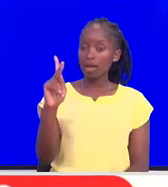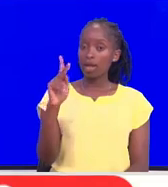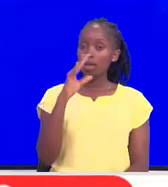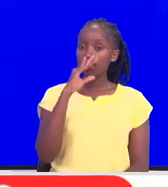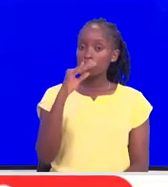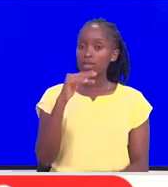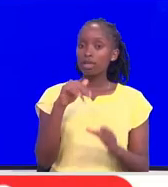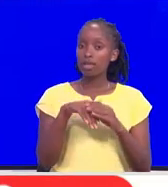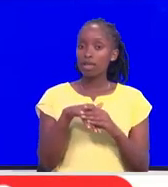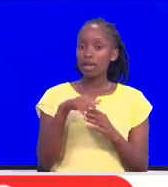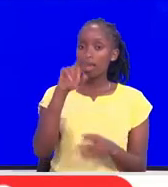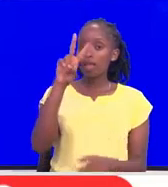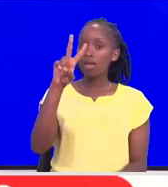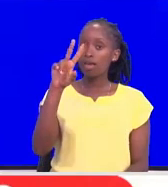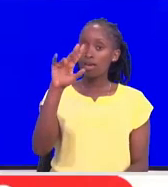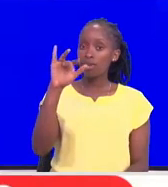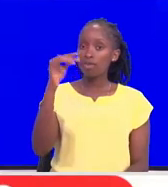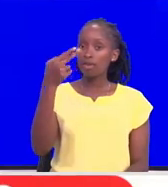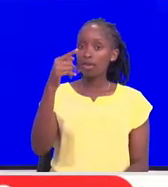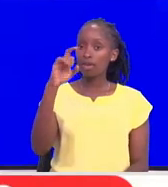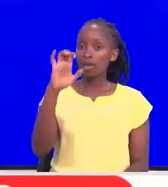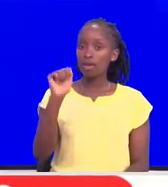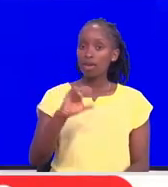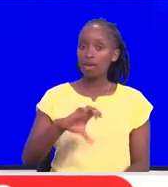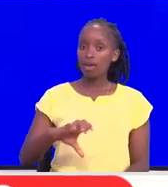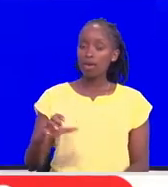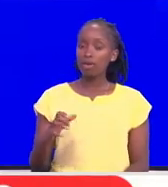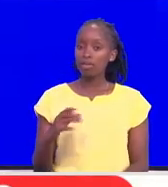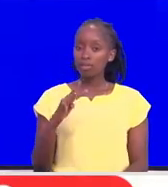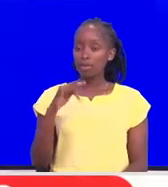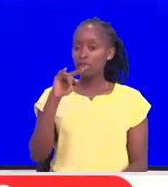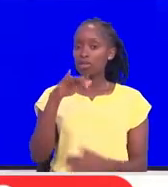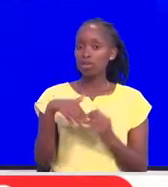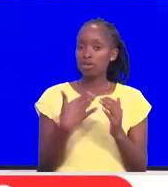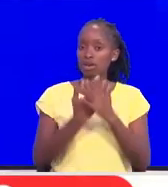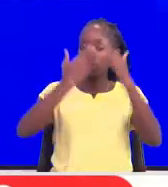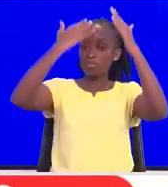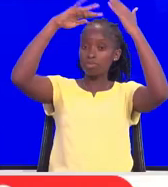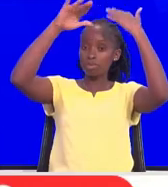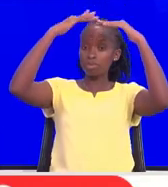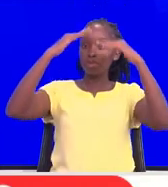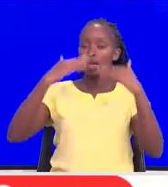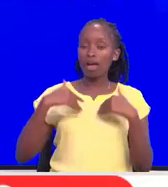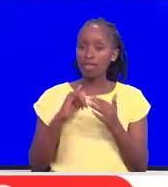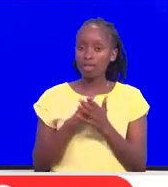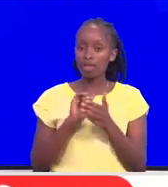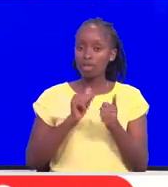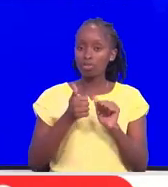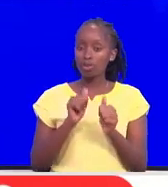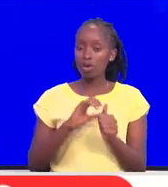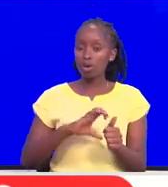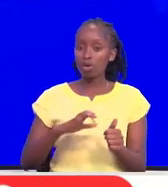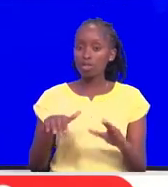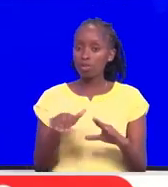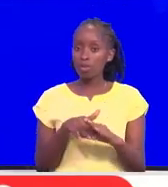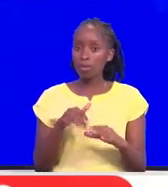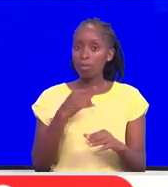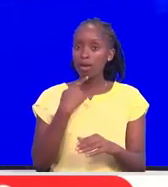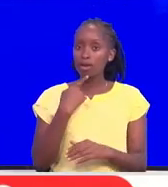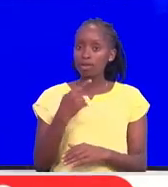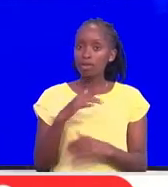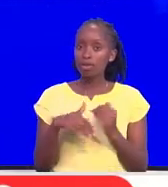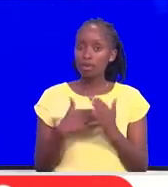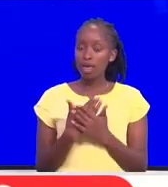the accountants' retreat attended by professionals from the Western region, ISPAC's council member, FCPA Hesbon Omolo,